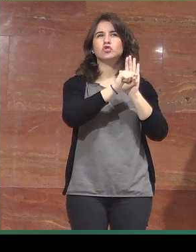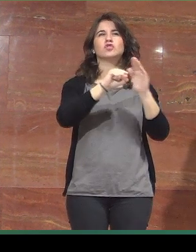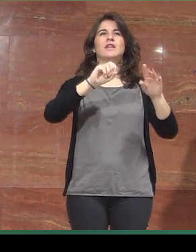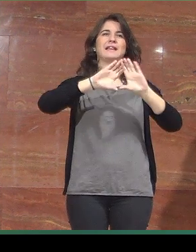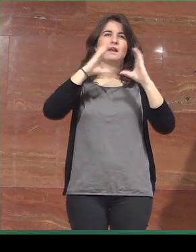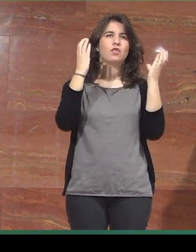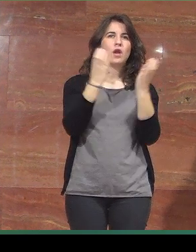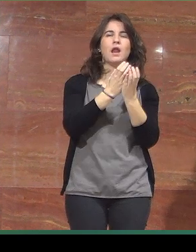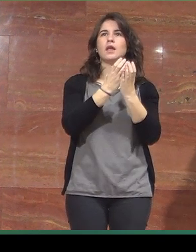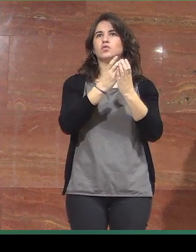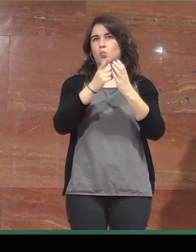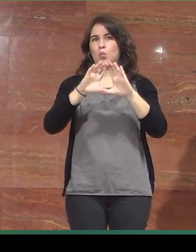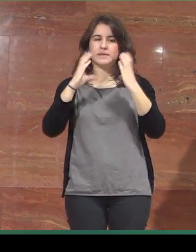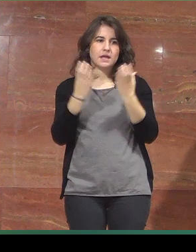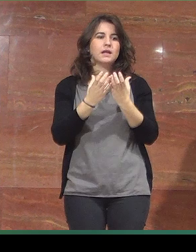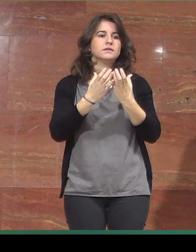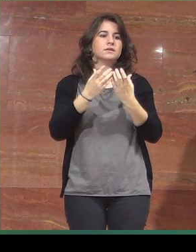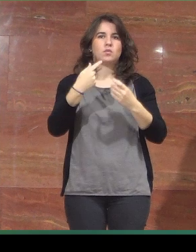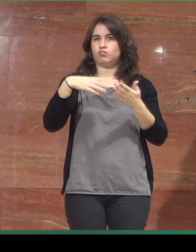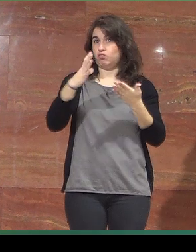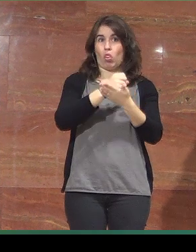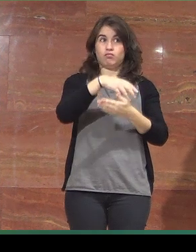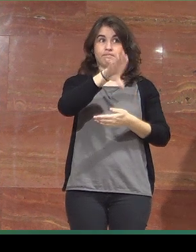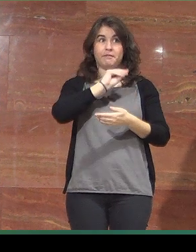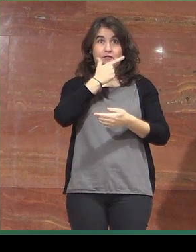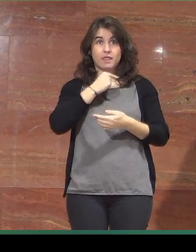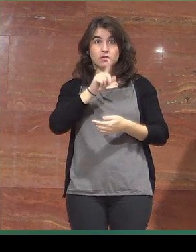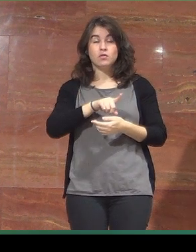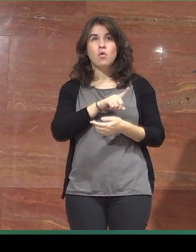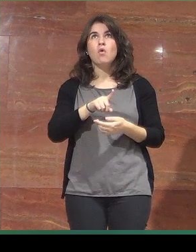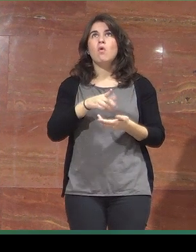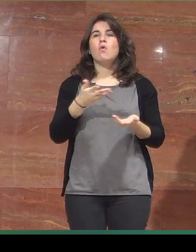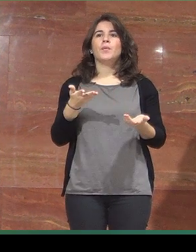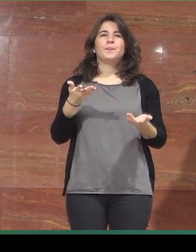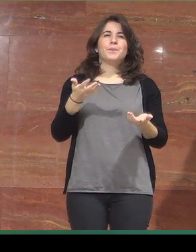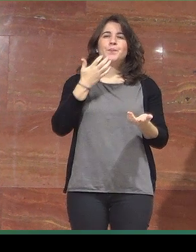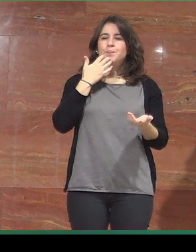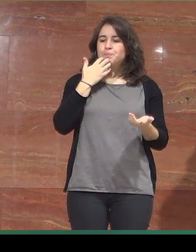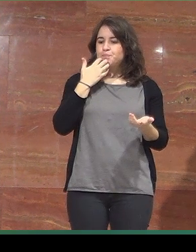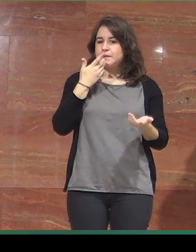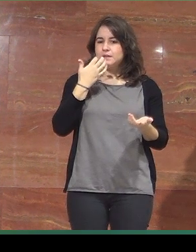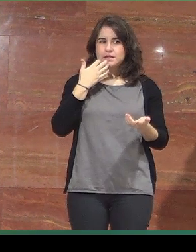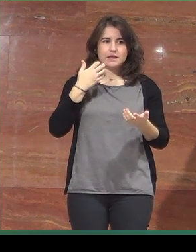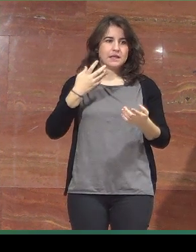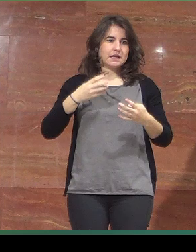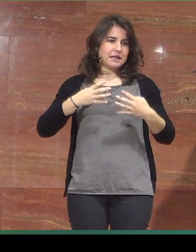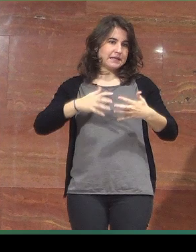was accessible facilities, where there were accessible facilities, these would be shown,